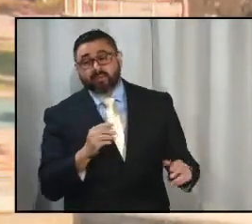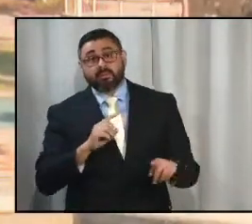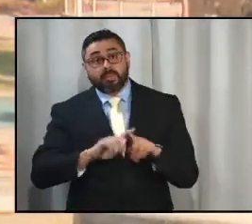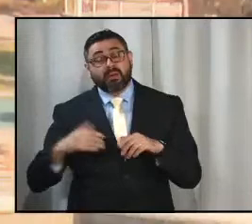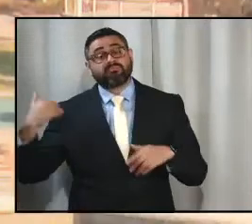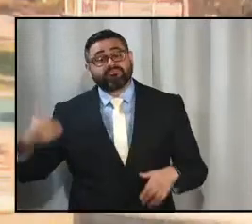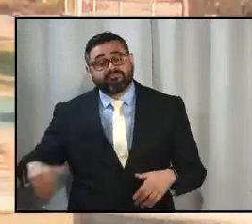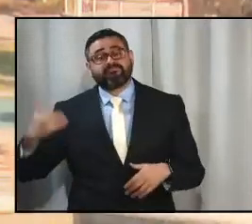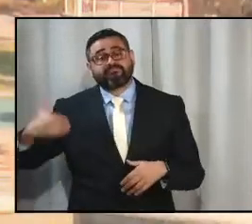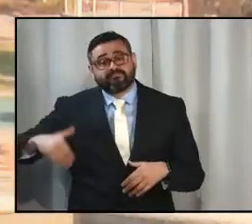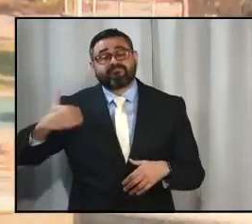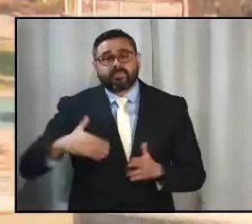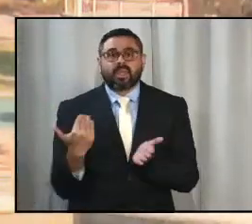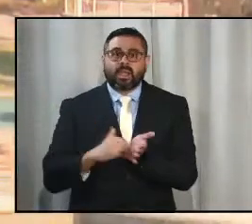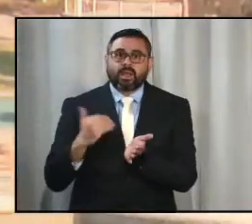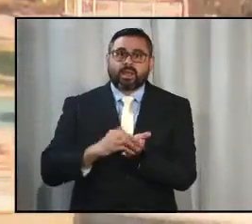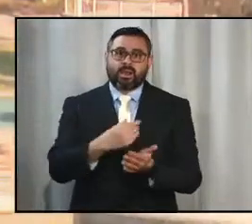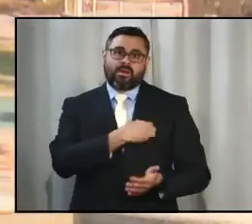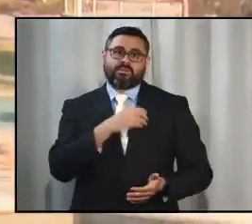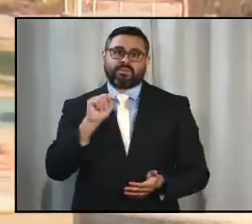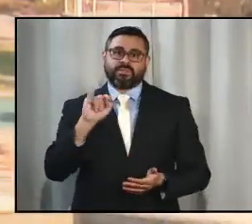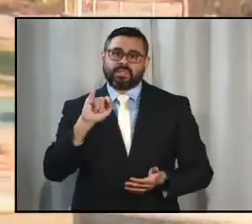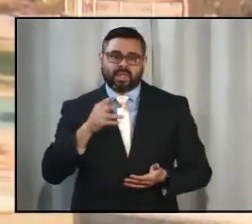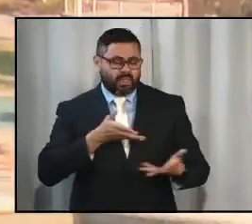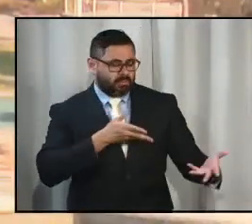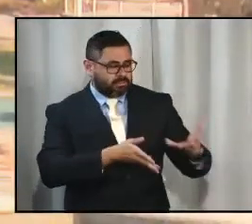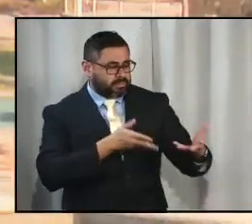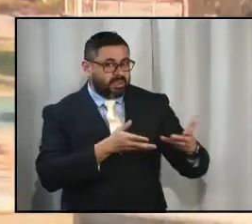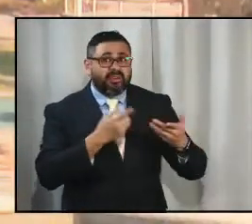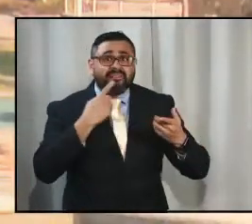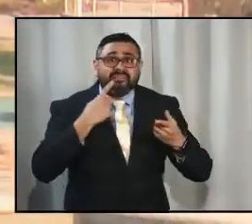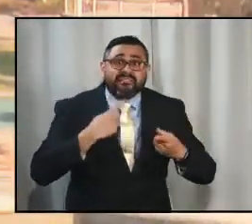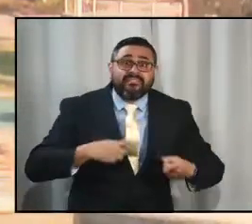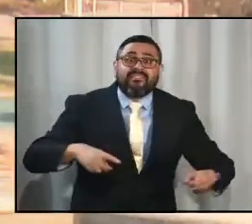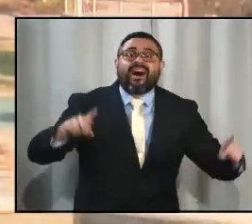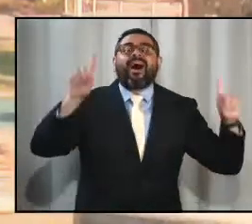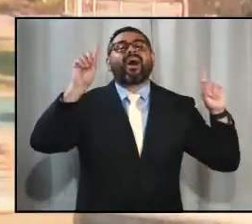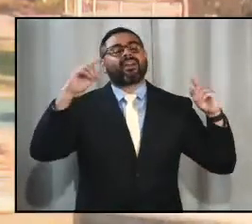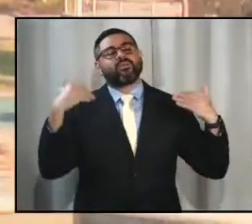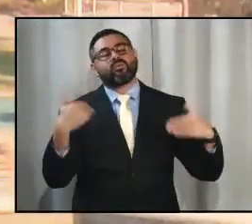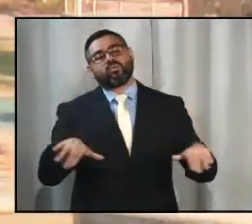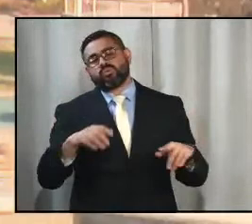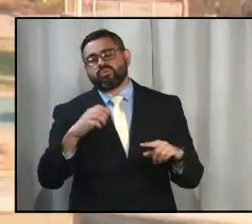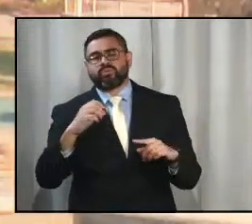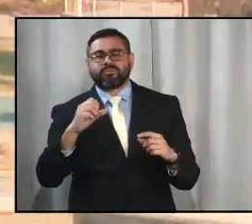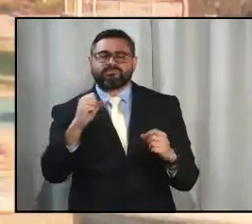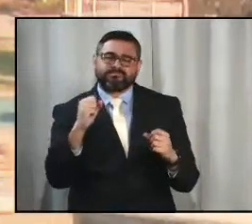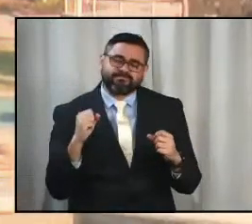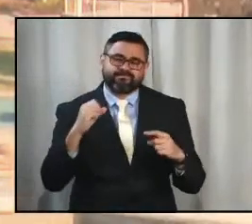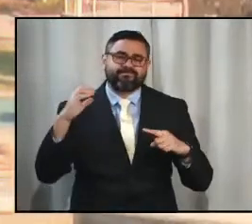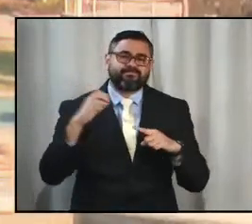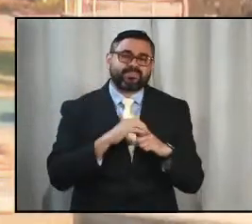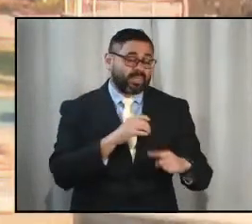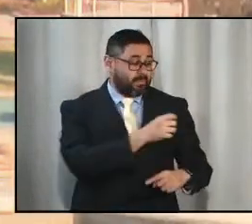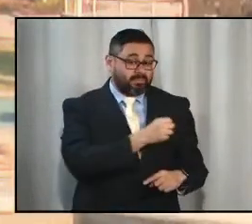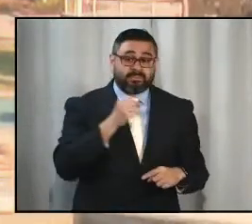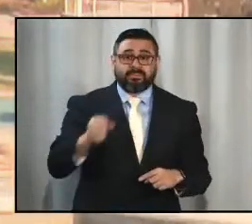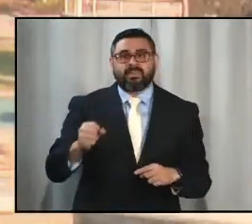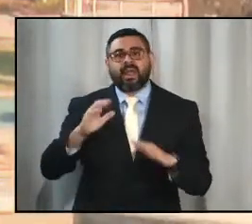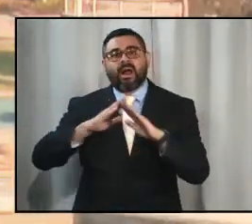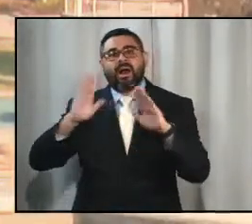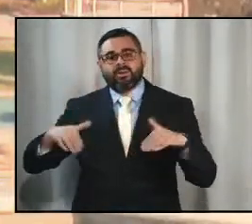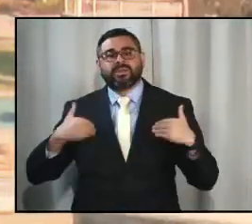regular basis, and earlier this month, he was successful in getting her into permanent housing. So keeping our community safe is my top priority as the Chief of